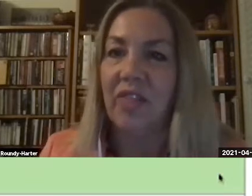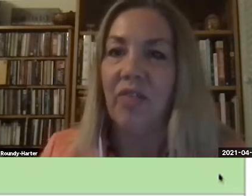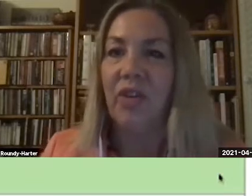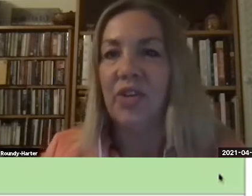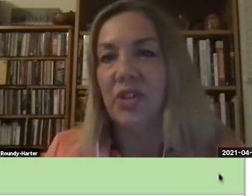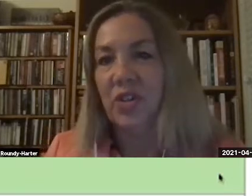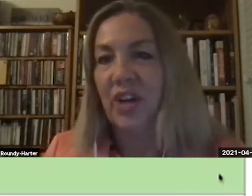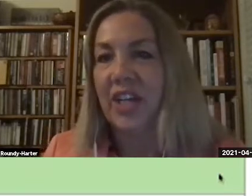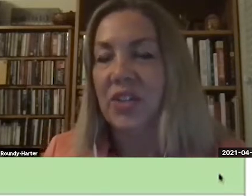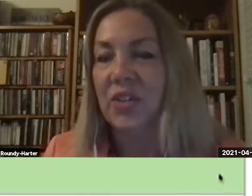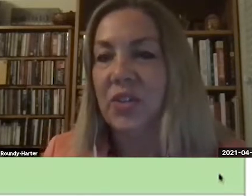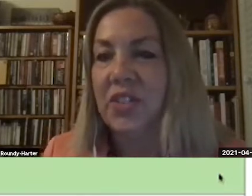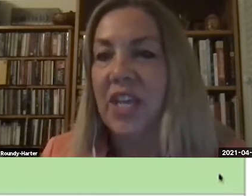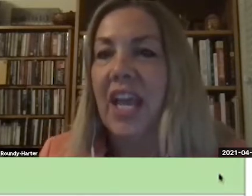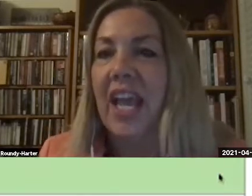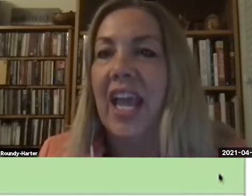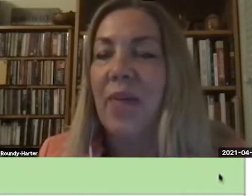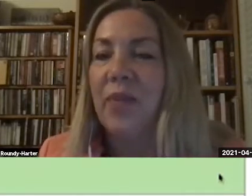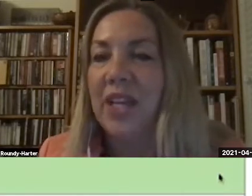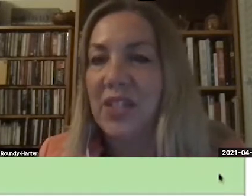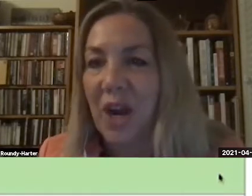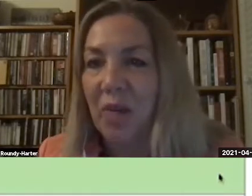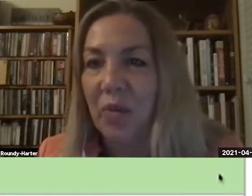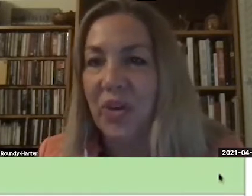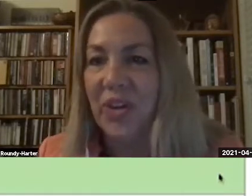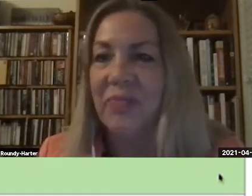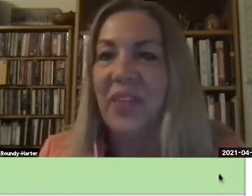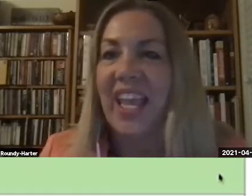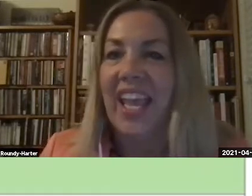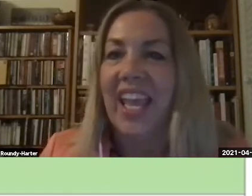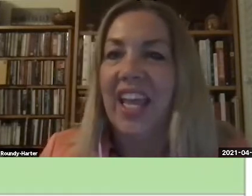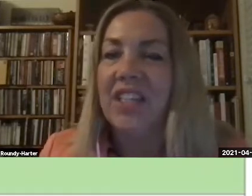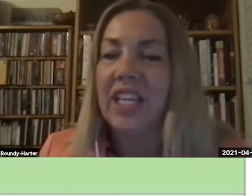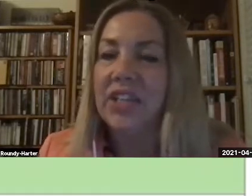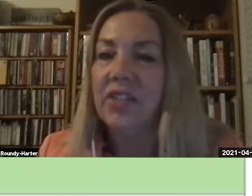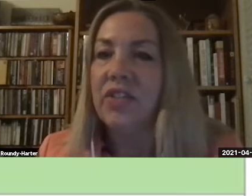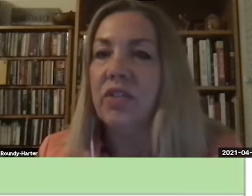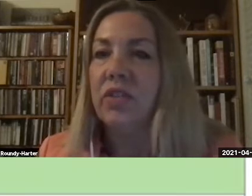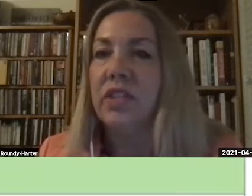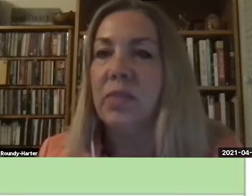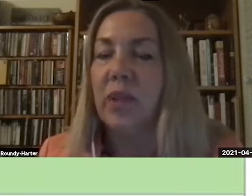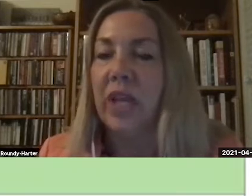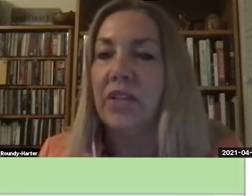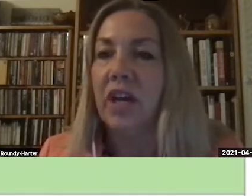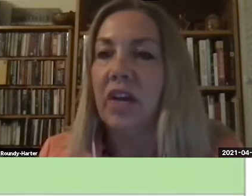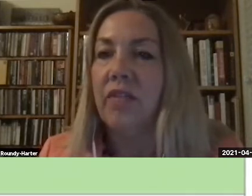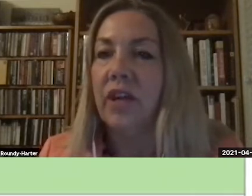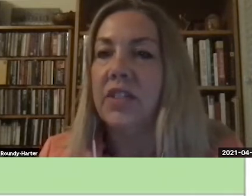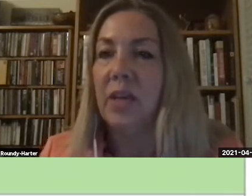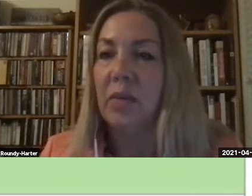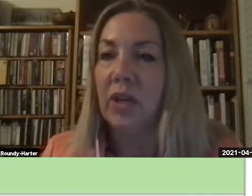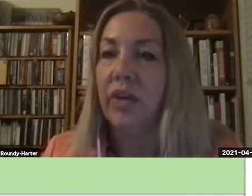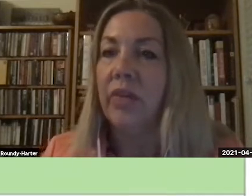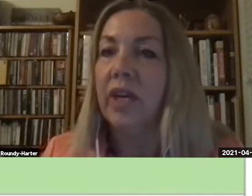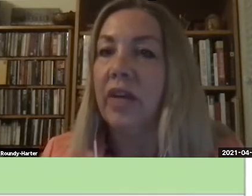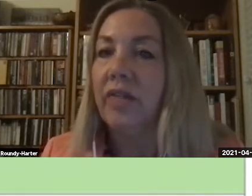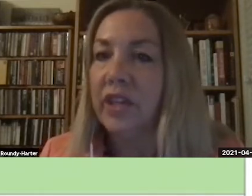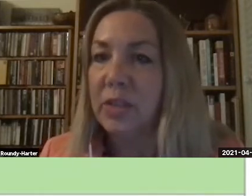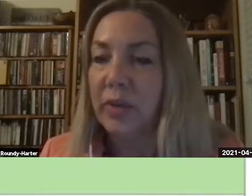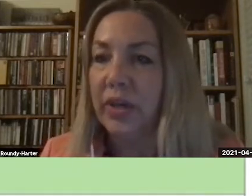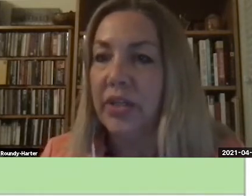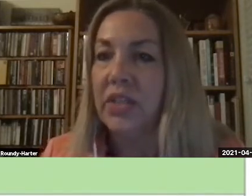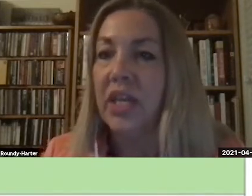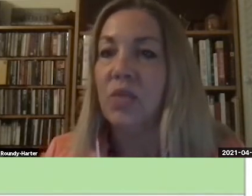each of our 4 junior high schools as our border. And each of the schools is planning to offer a summer learning